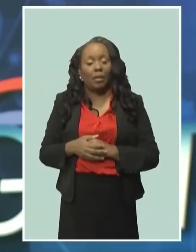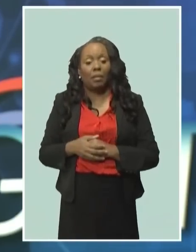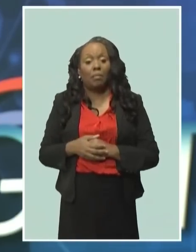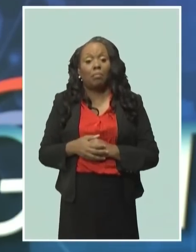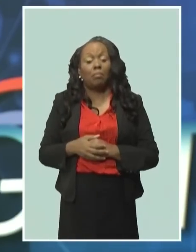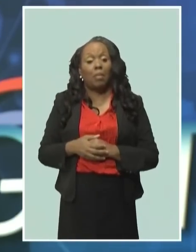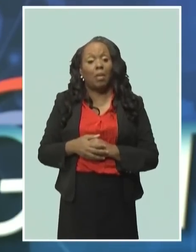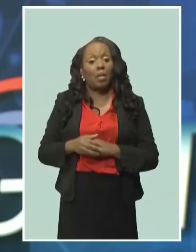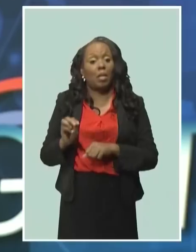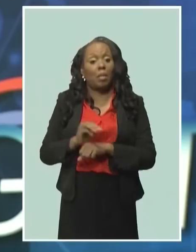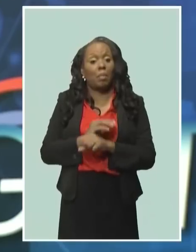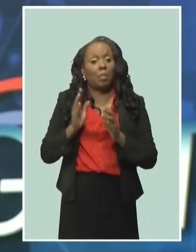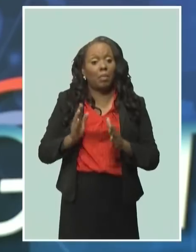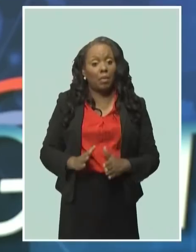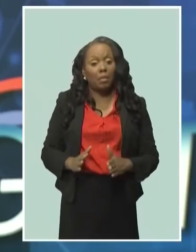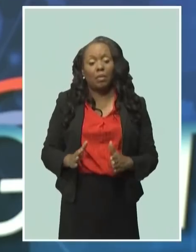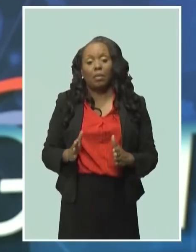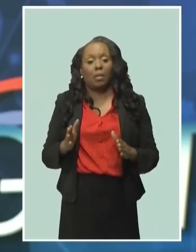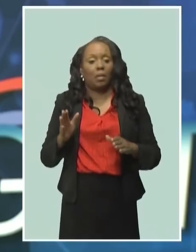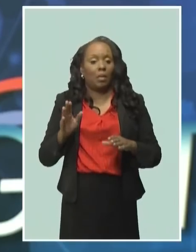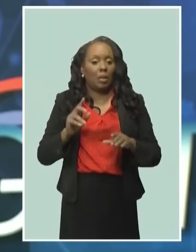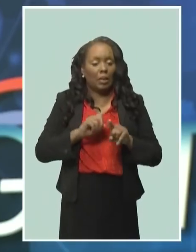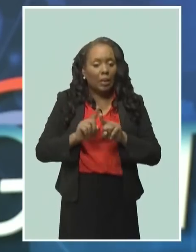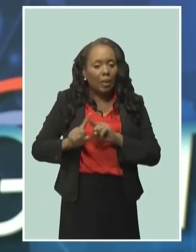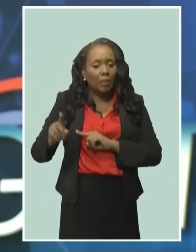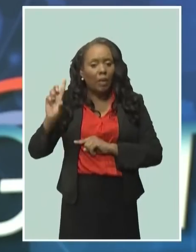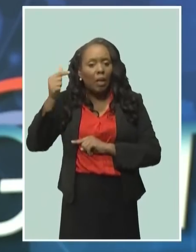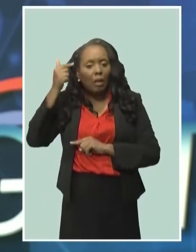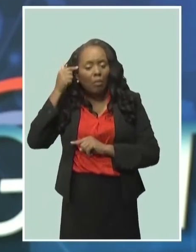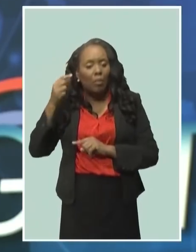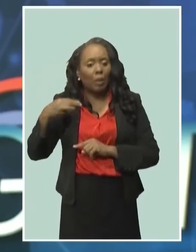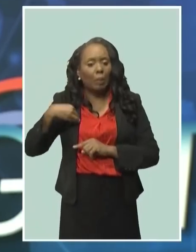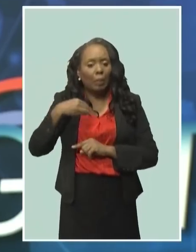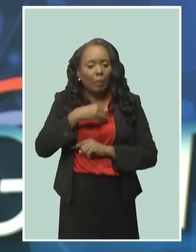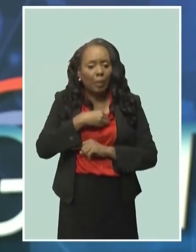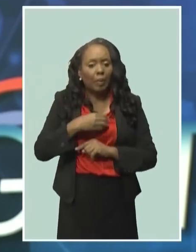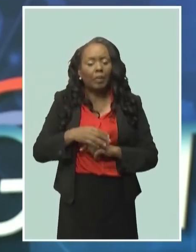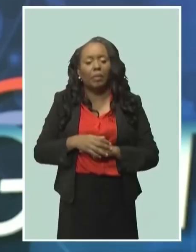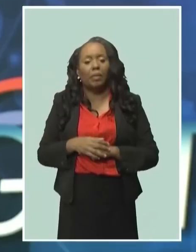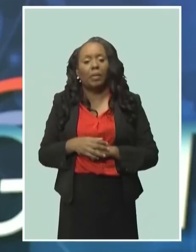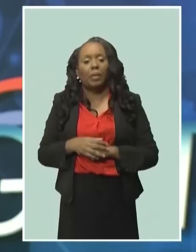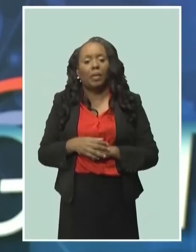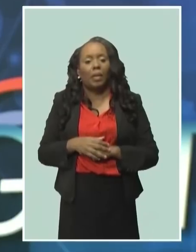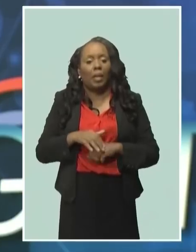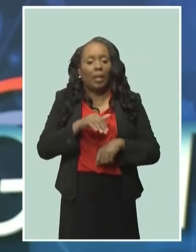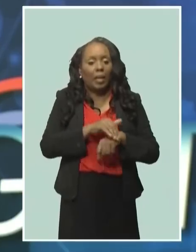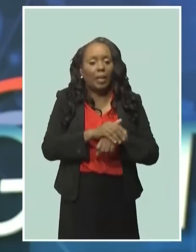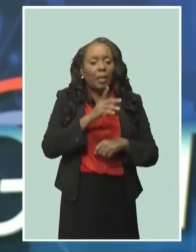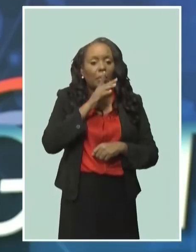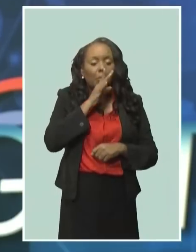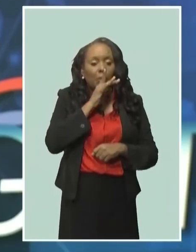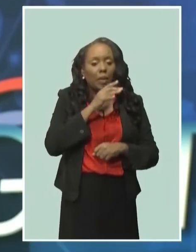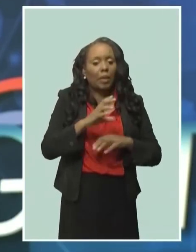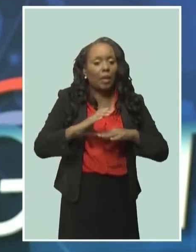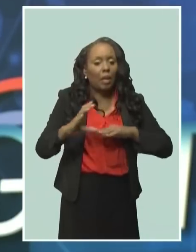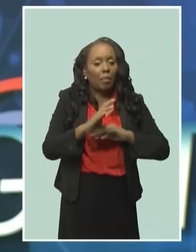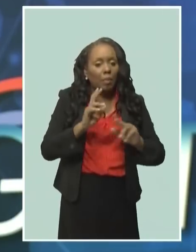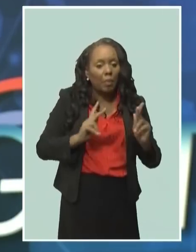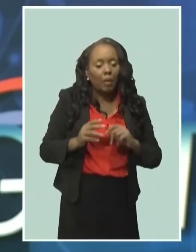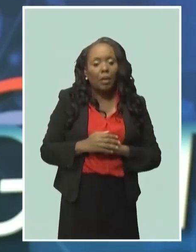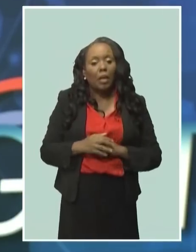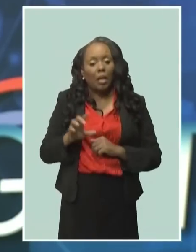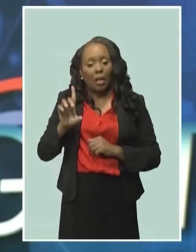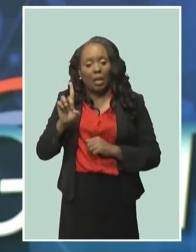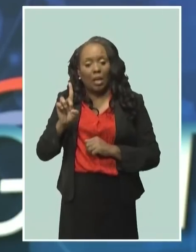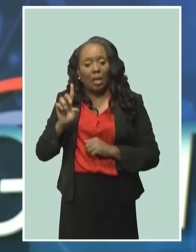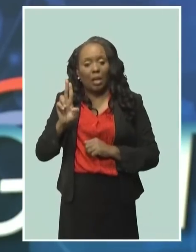that meeting, attended by government and private sector stakeholders from the Dutch and English-speaking Caribbean, that development government finances to fight